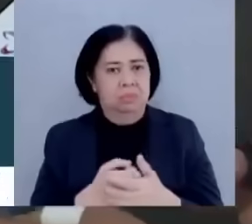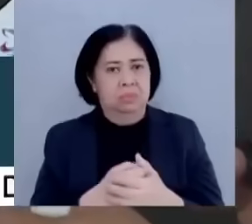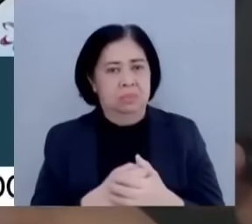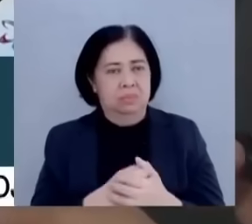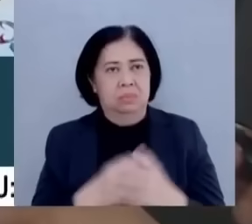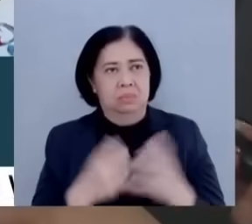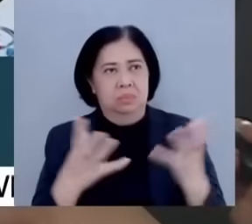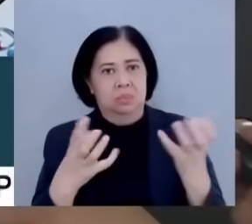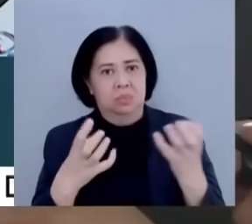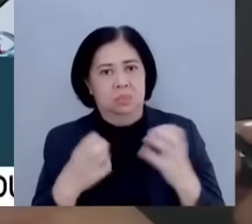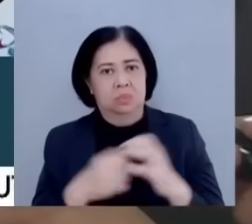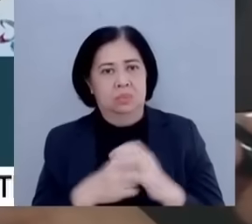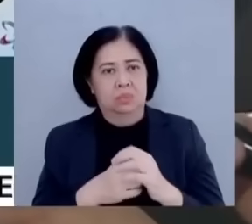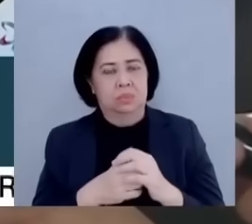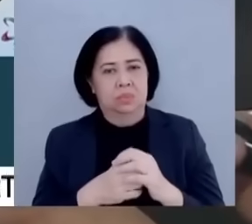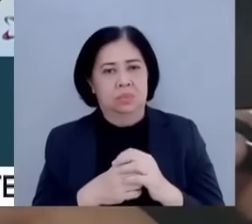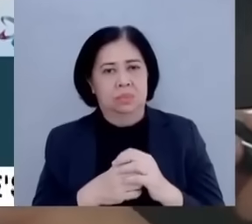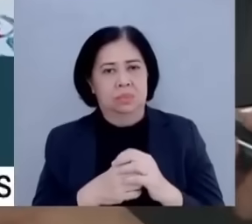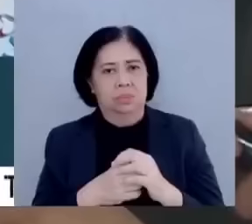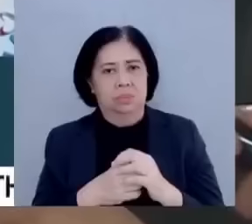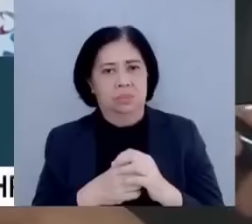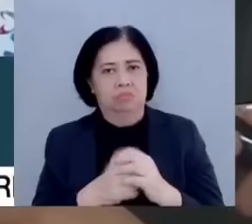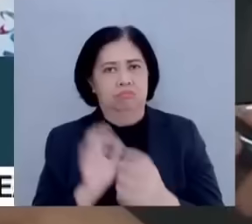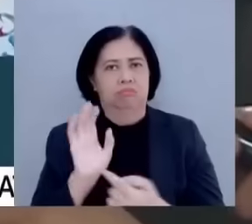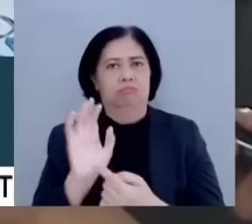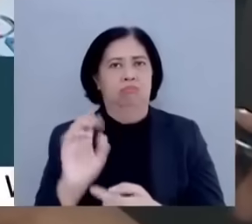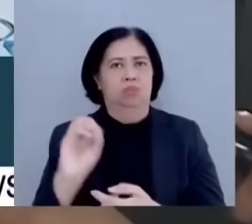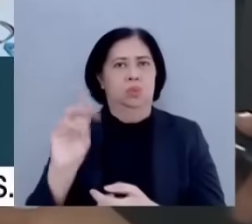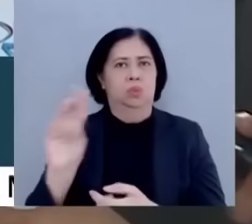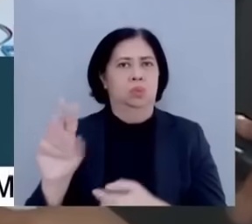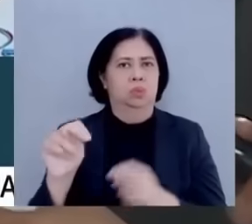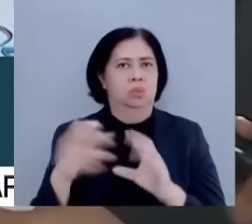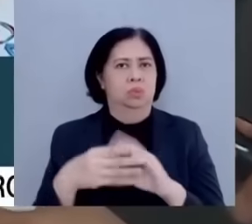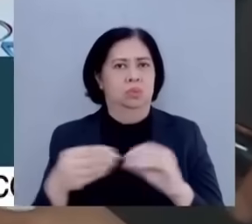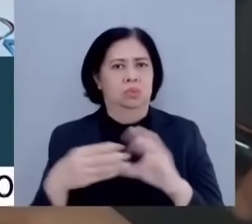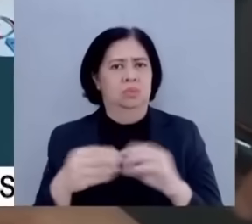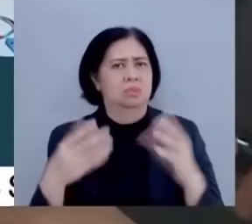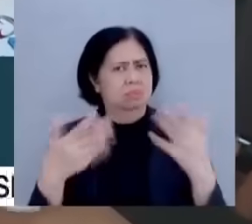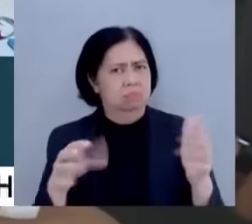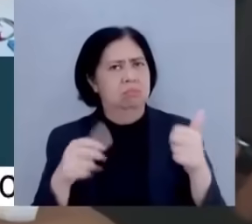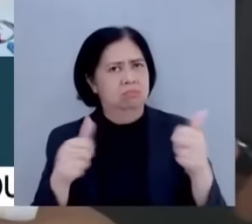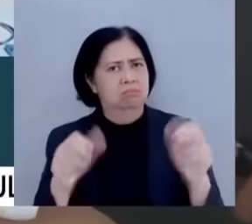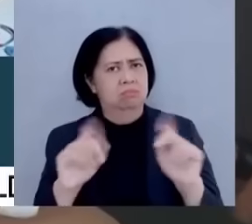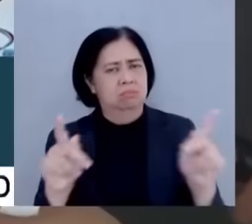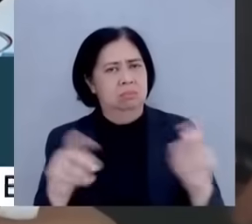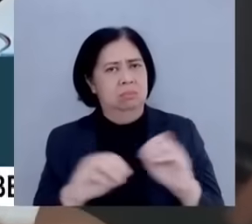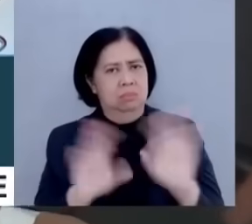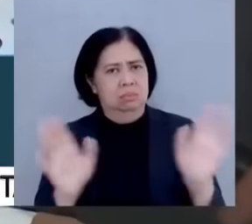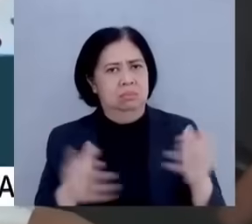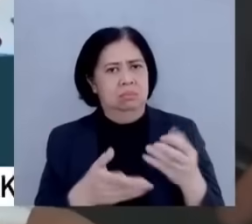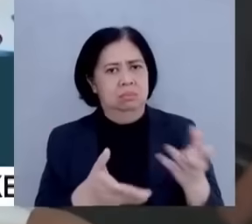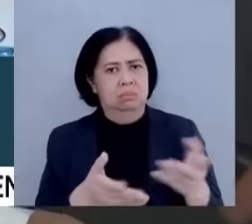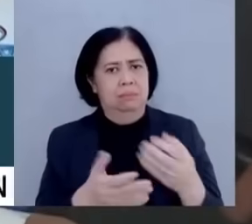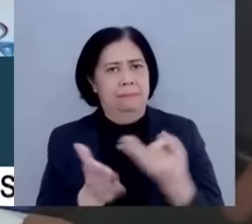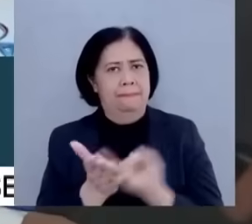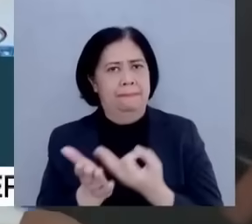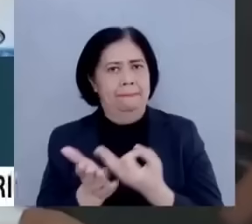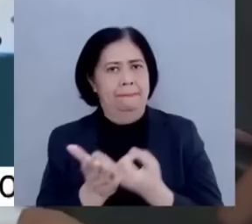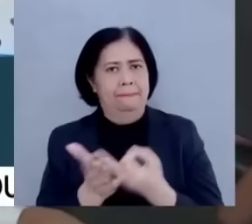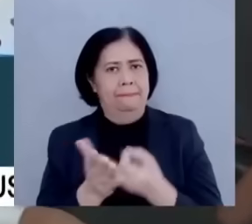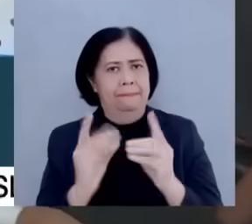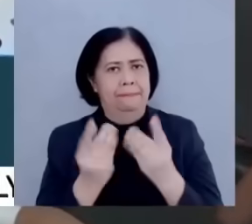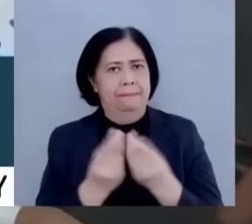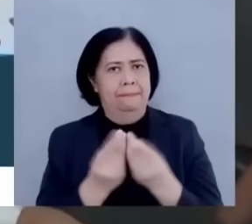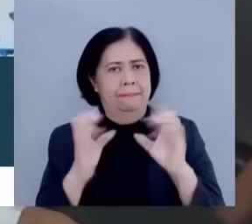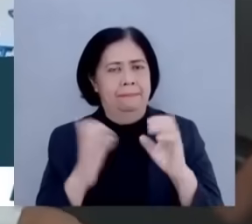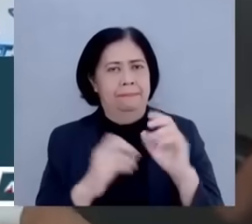to present their own narrative. Tapos na yon. The money in DepEd, first and second